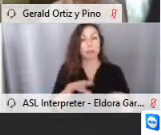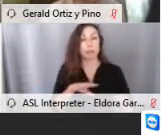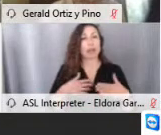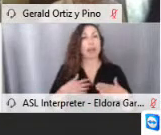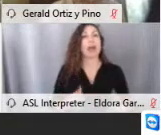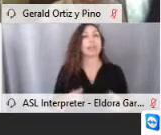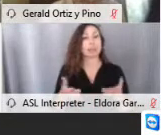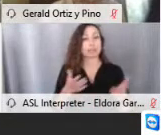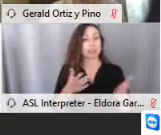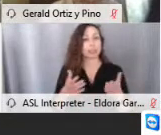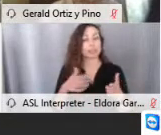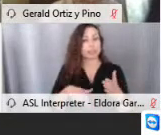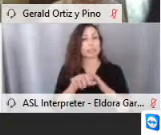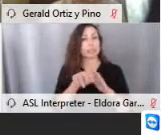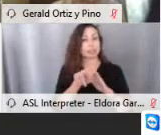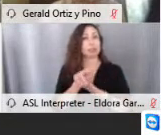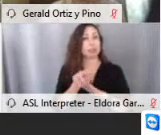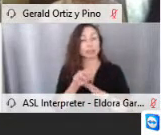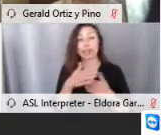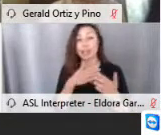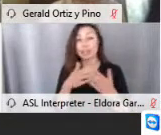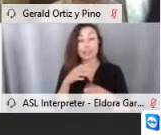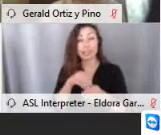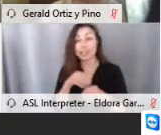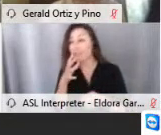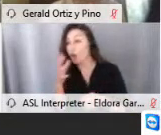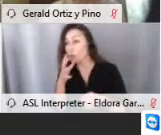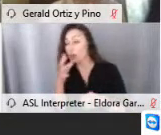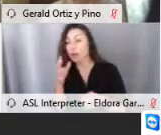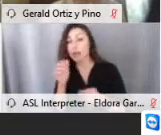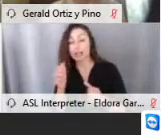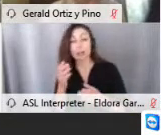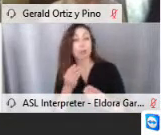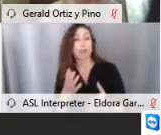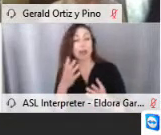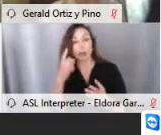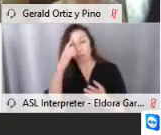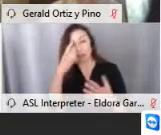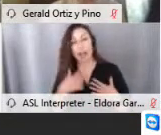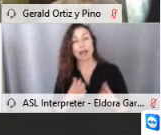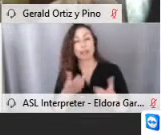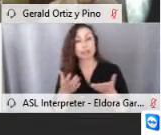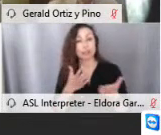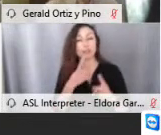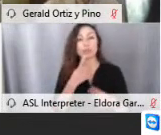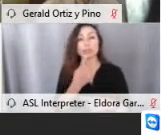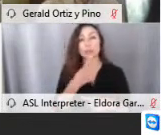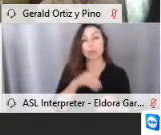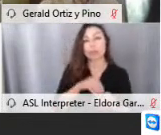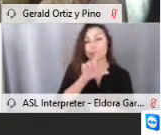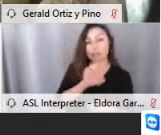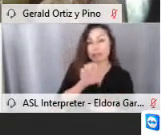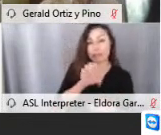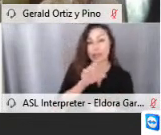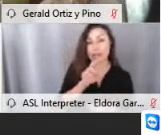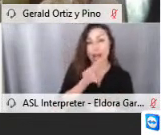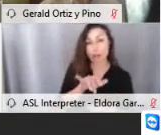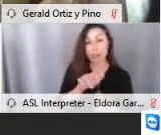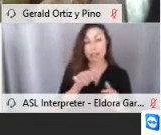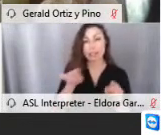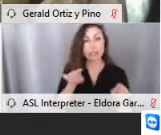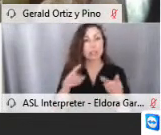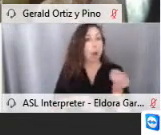So even a provider in Farmington to provide mental health services for someone in Lee County